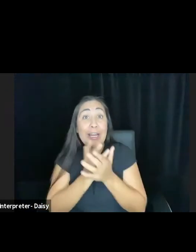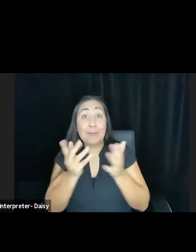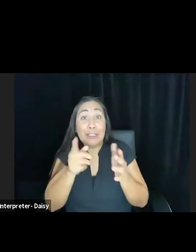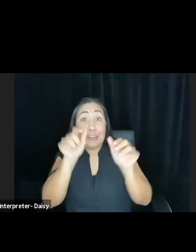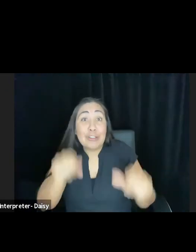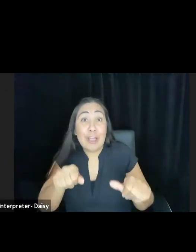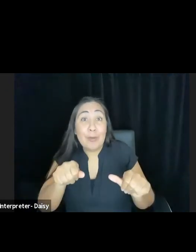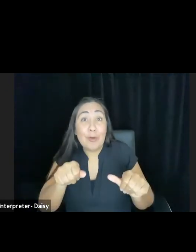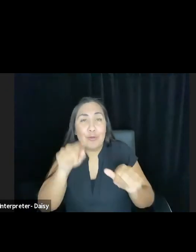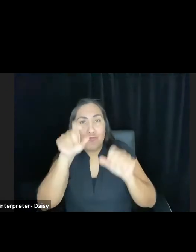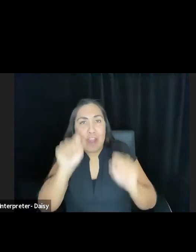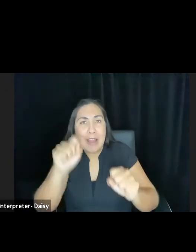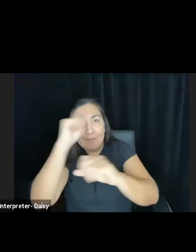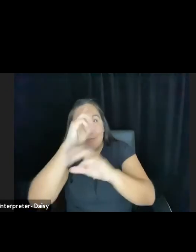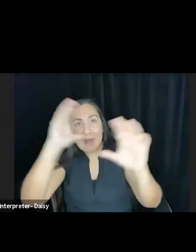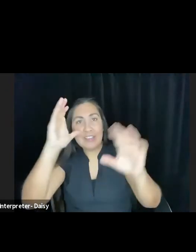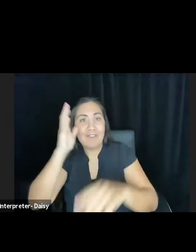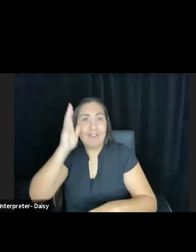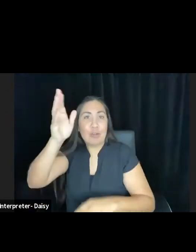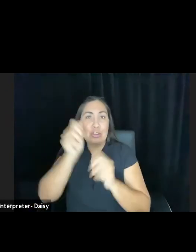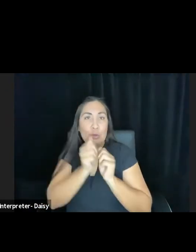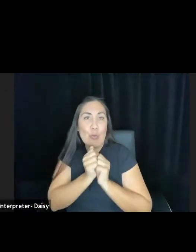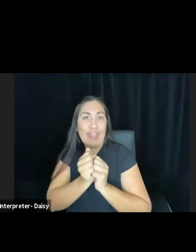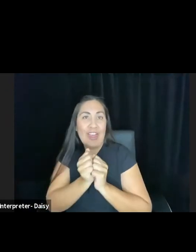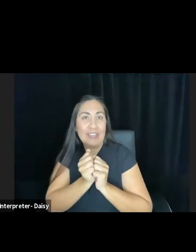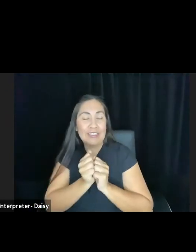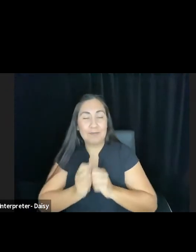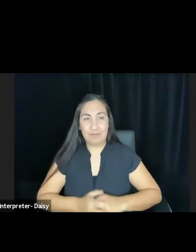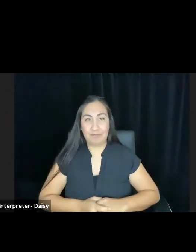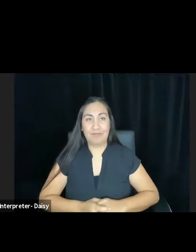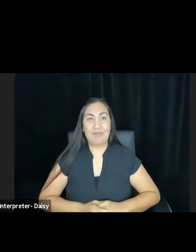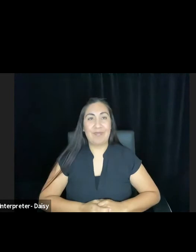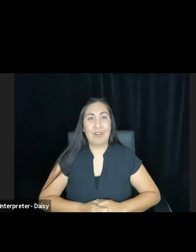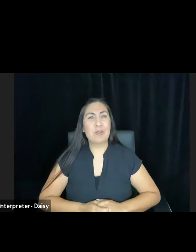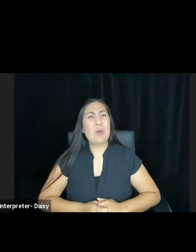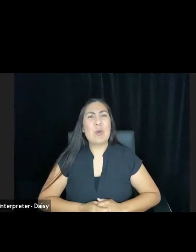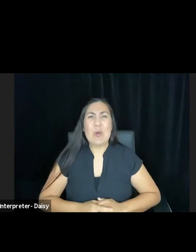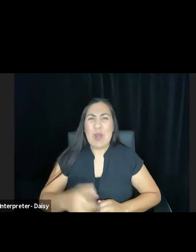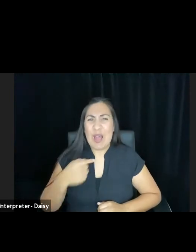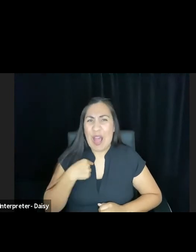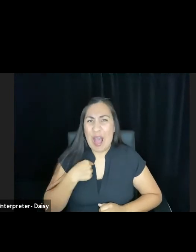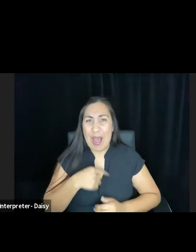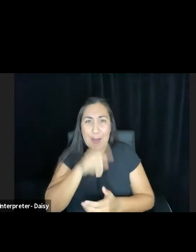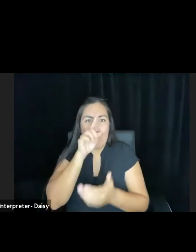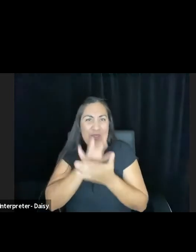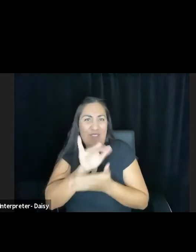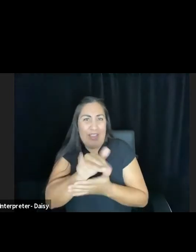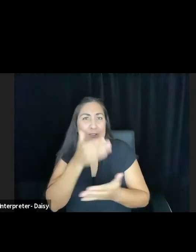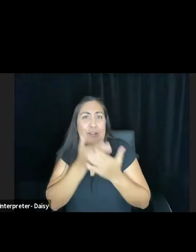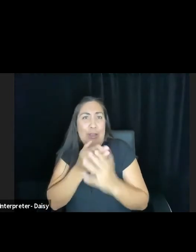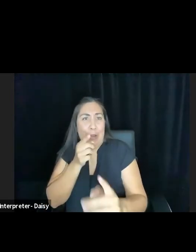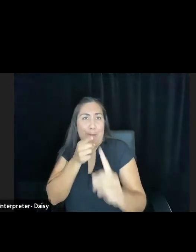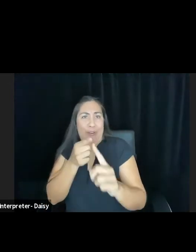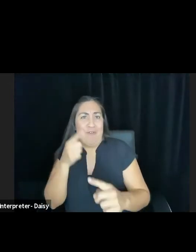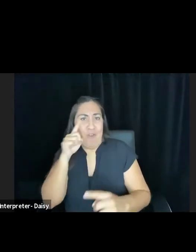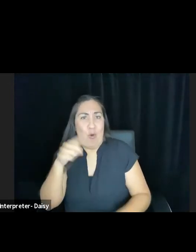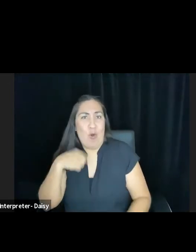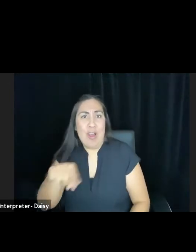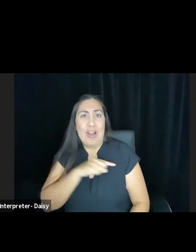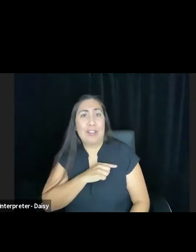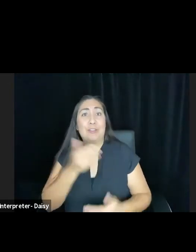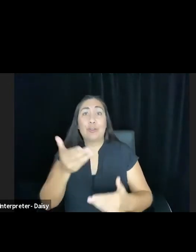to imagine the future with us. So I think that's a good point for us to bring in our